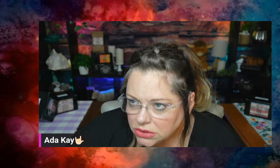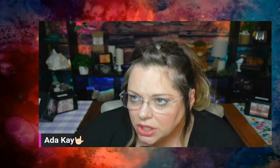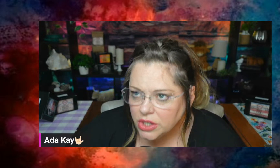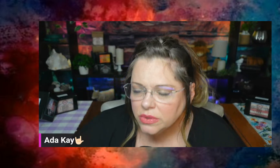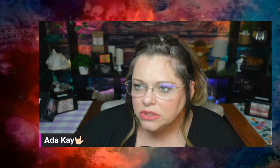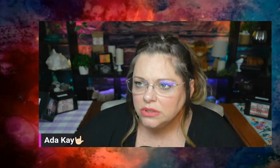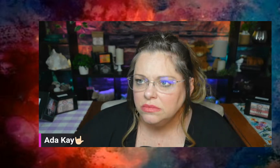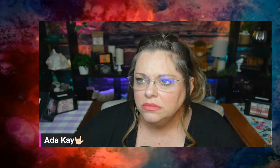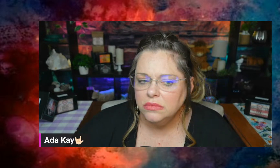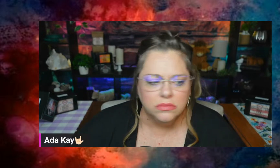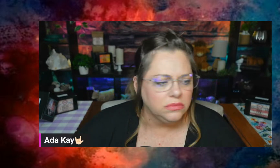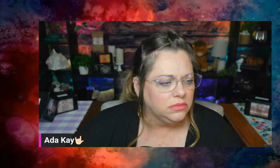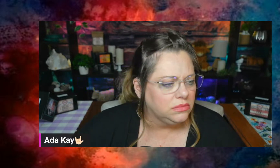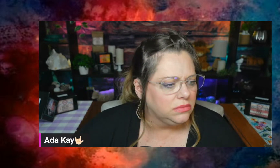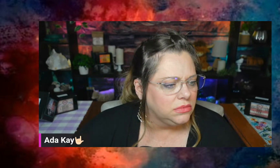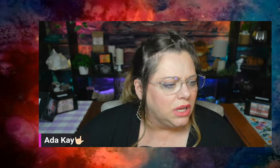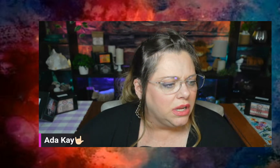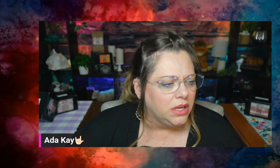I know it.